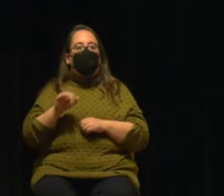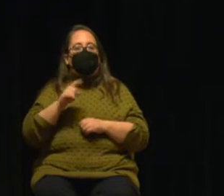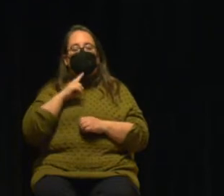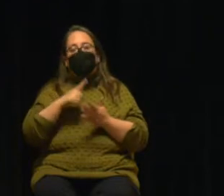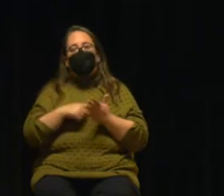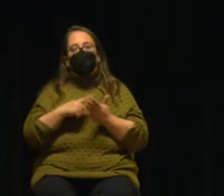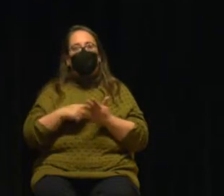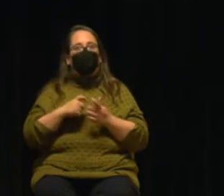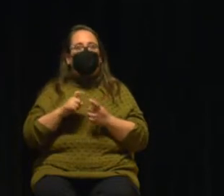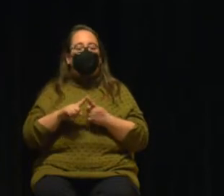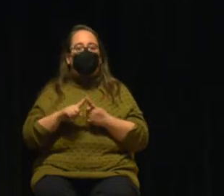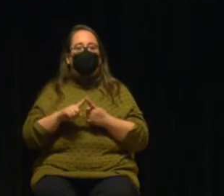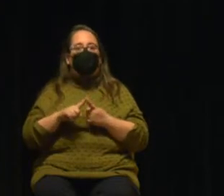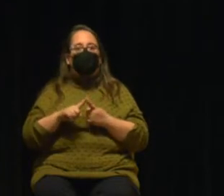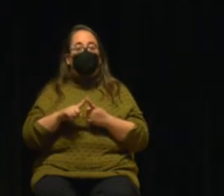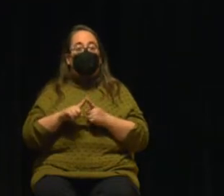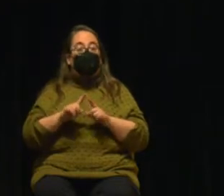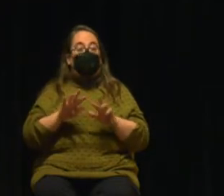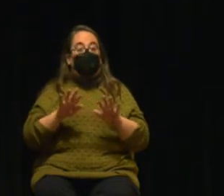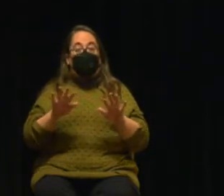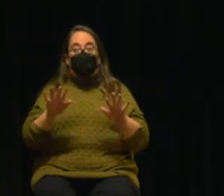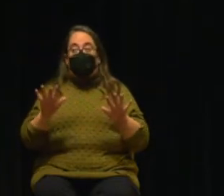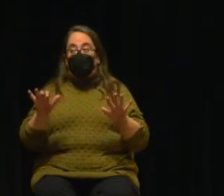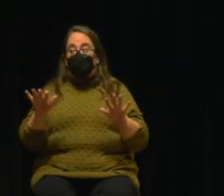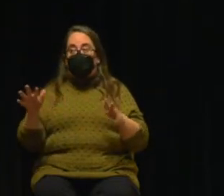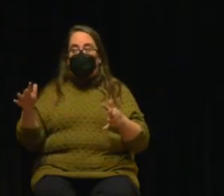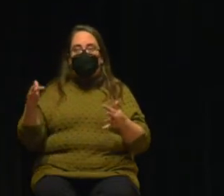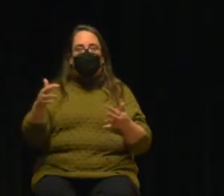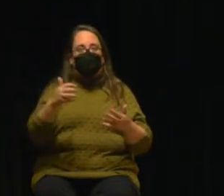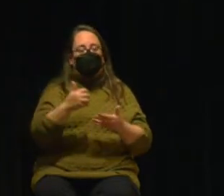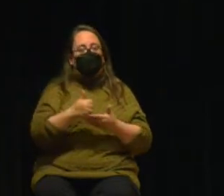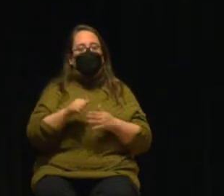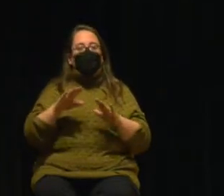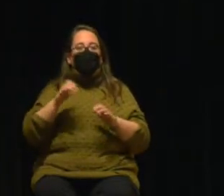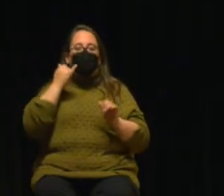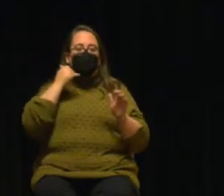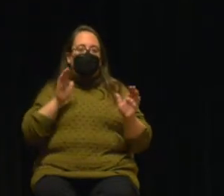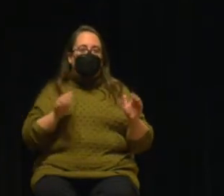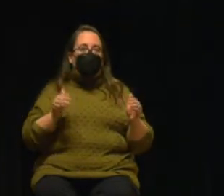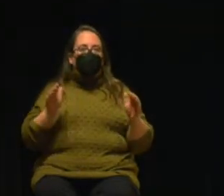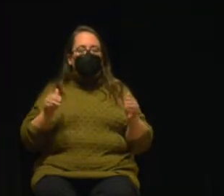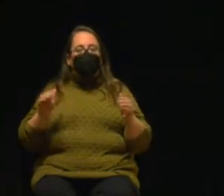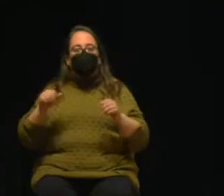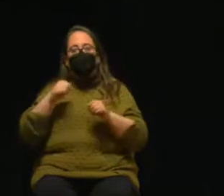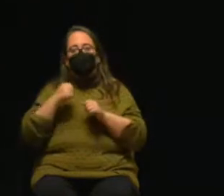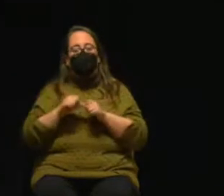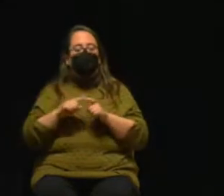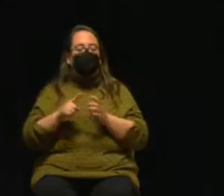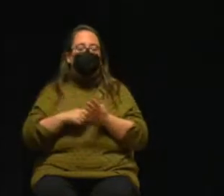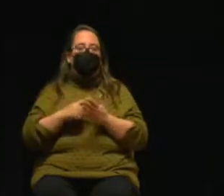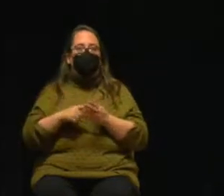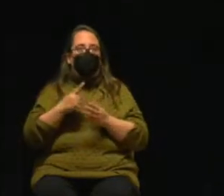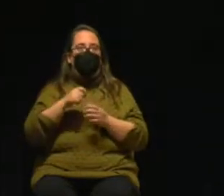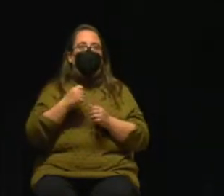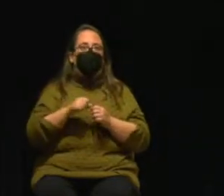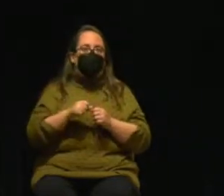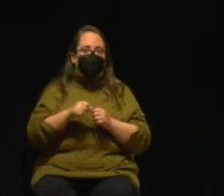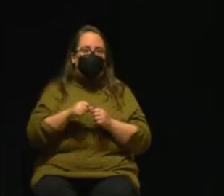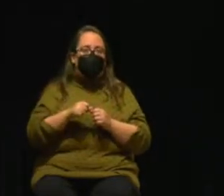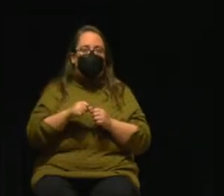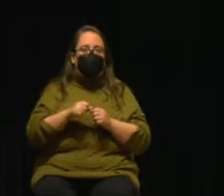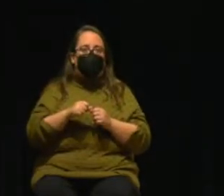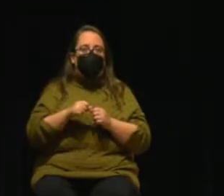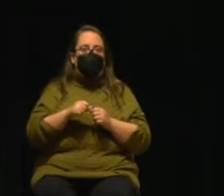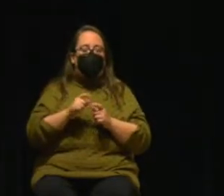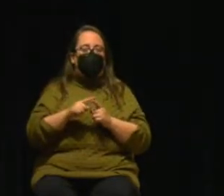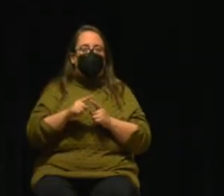have to sort of like cast a wide net. And so it's great when you have boxes full of Still letters, but sometimes there's just one letter to